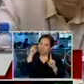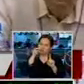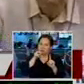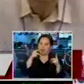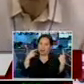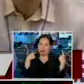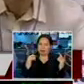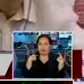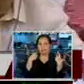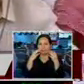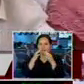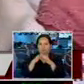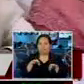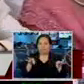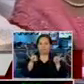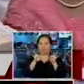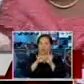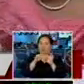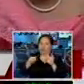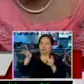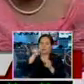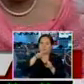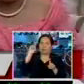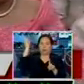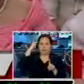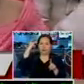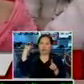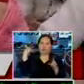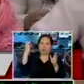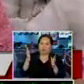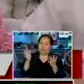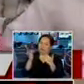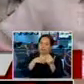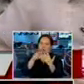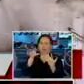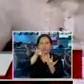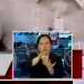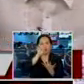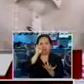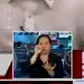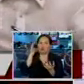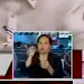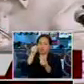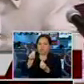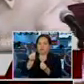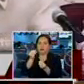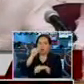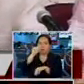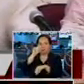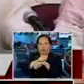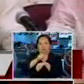distinct class of public officers, elected or appointed, that include the